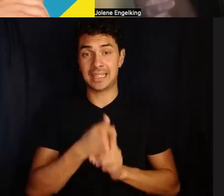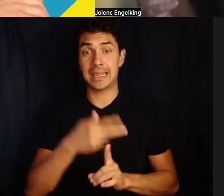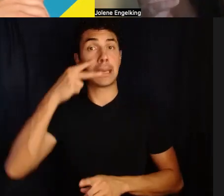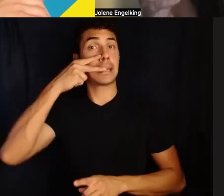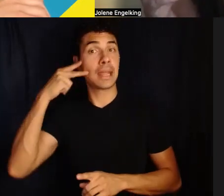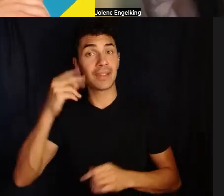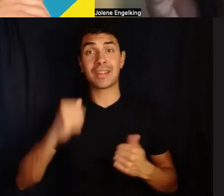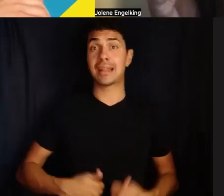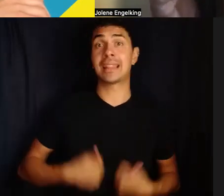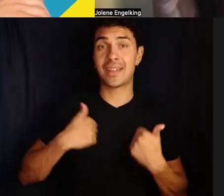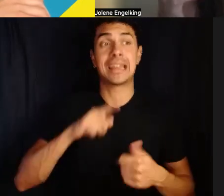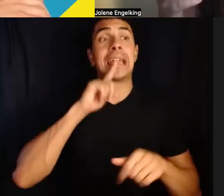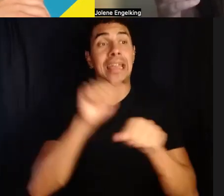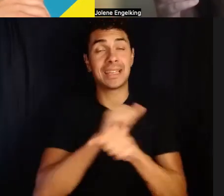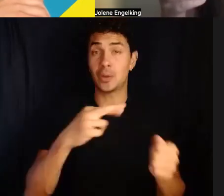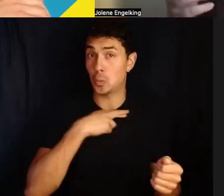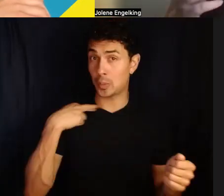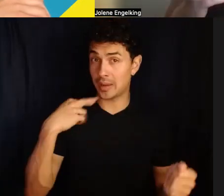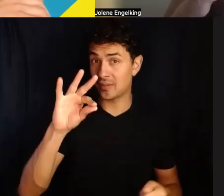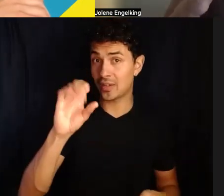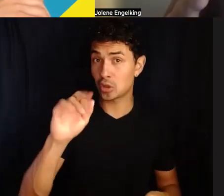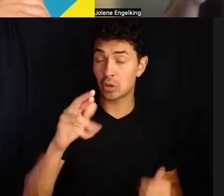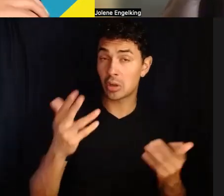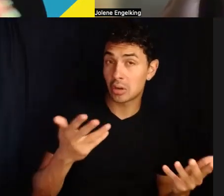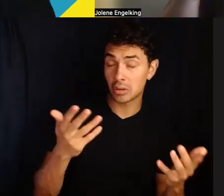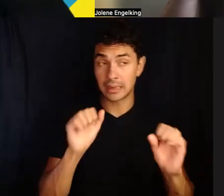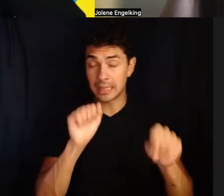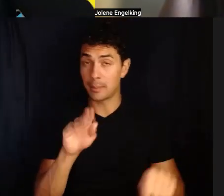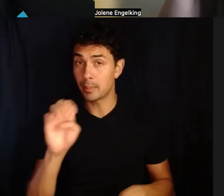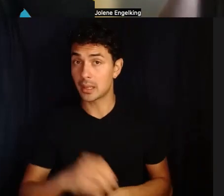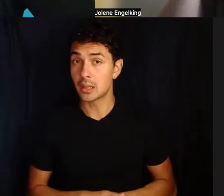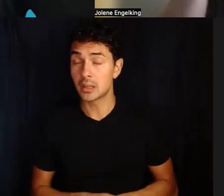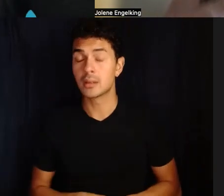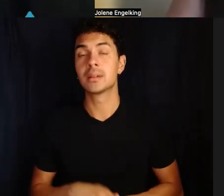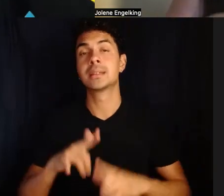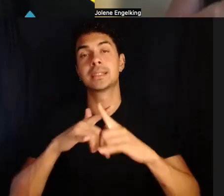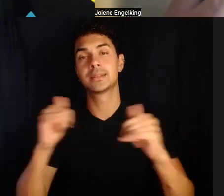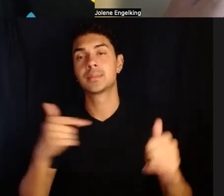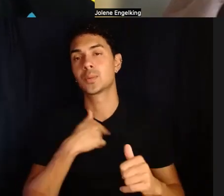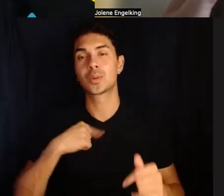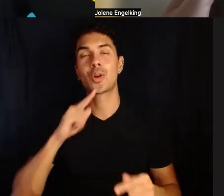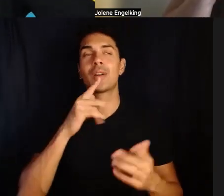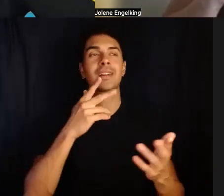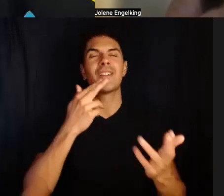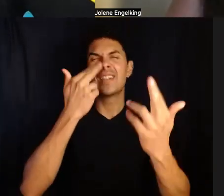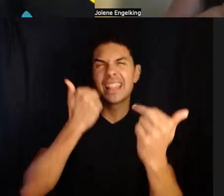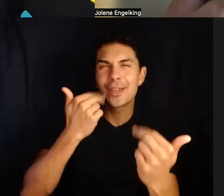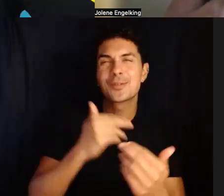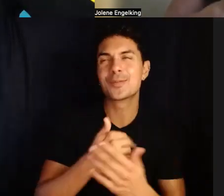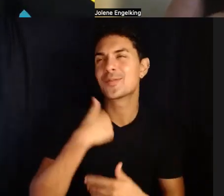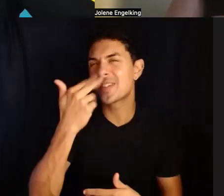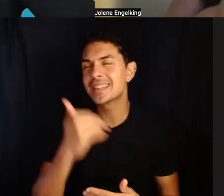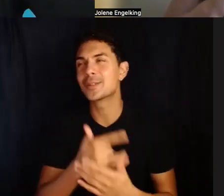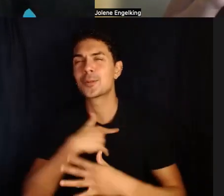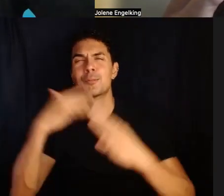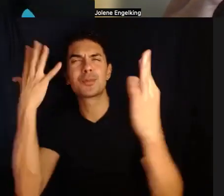risk factor, right? And it can be, but at the same time, we are hilarious, we are beautiful, we